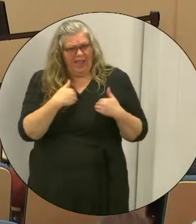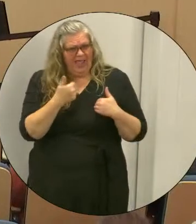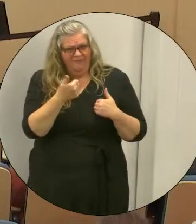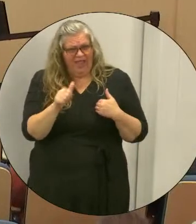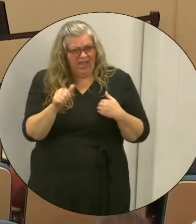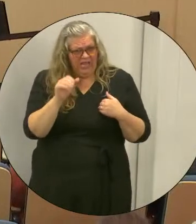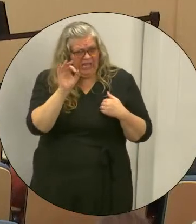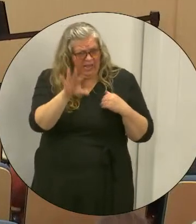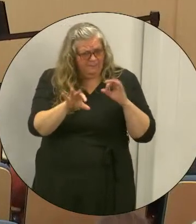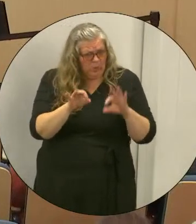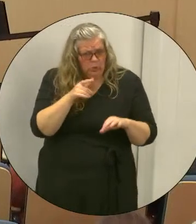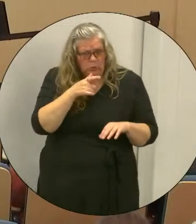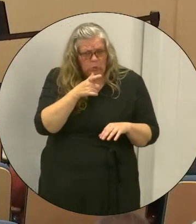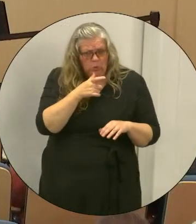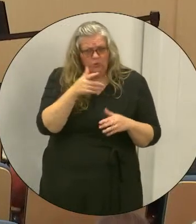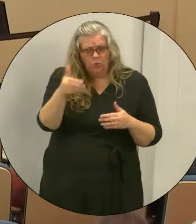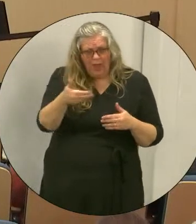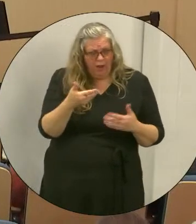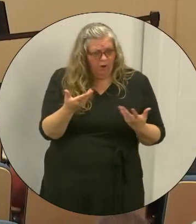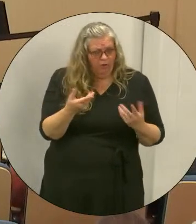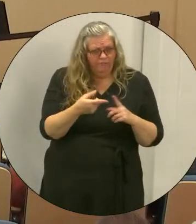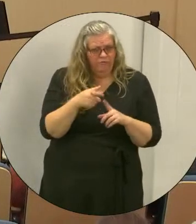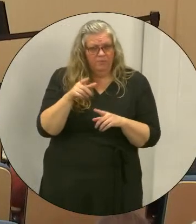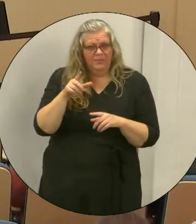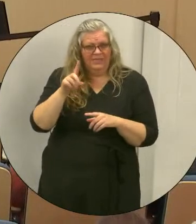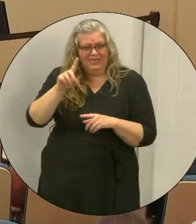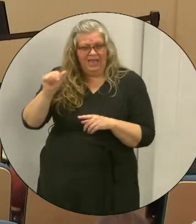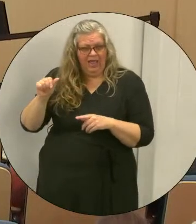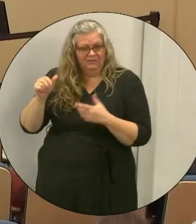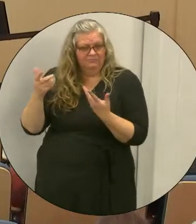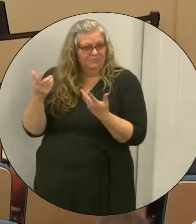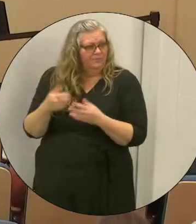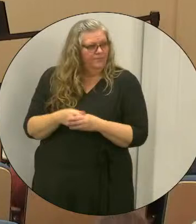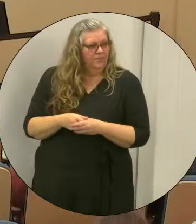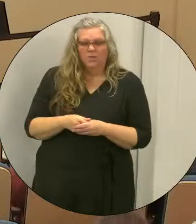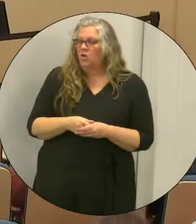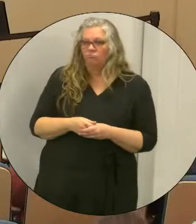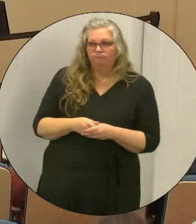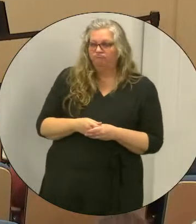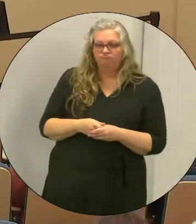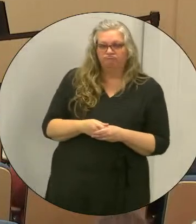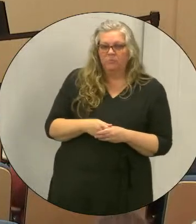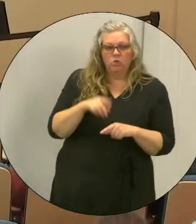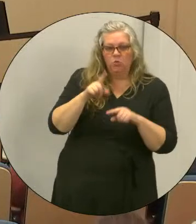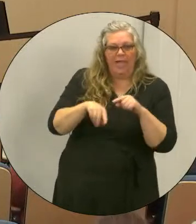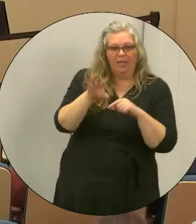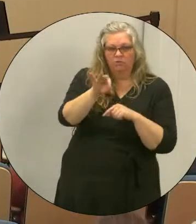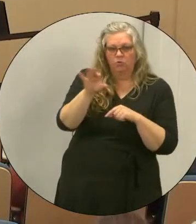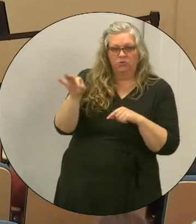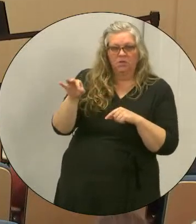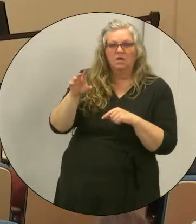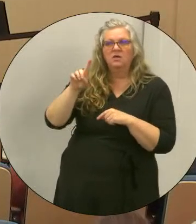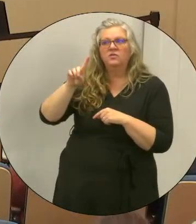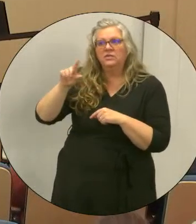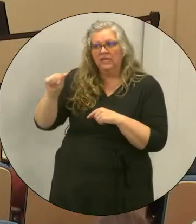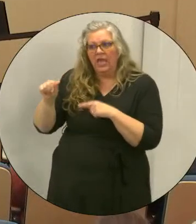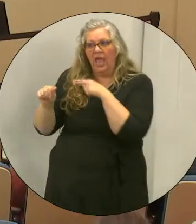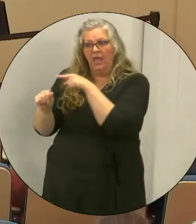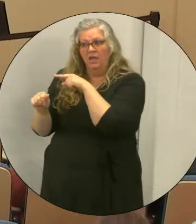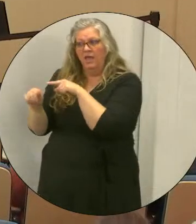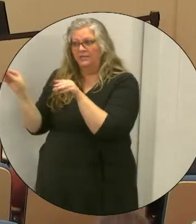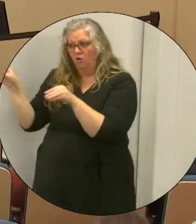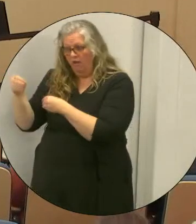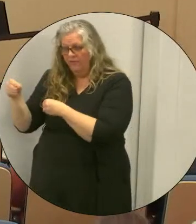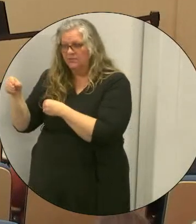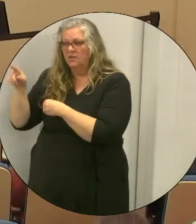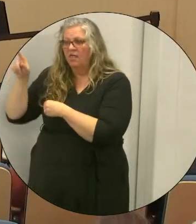that attorney would be from the district attorney's office? No. Their obligation is as an office, and they would